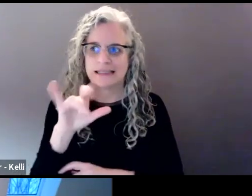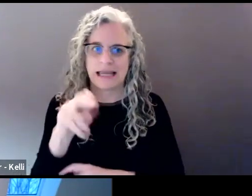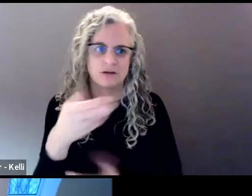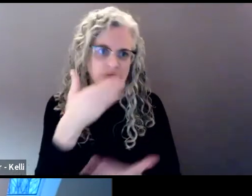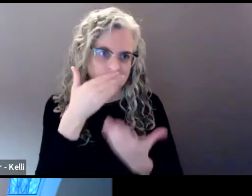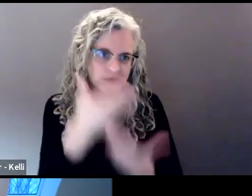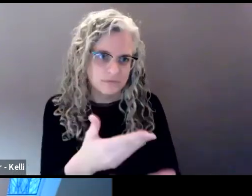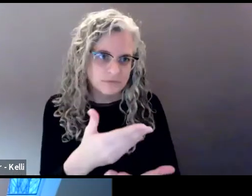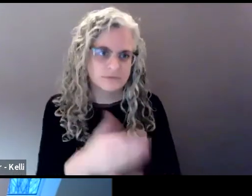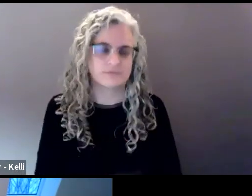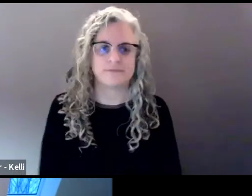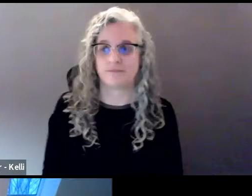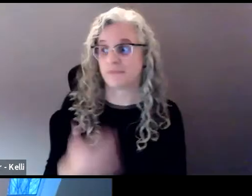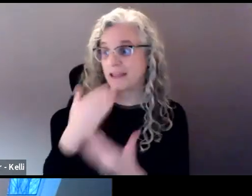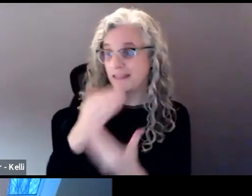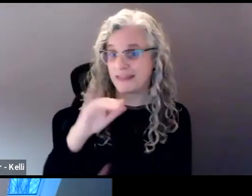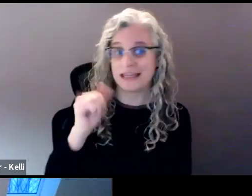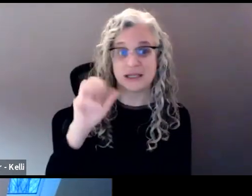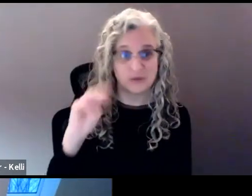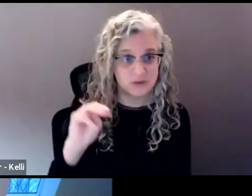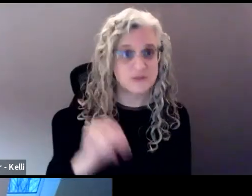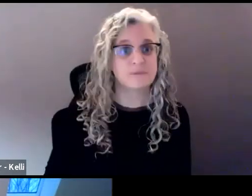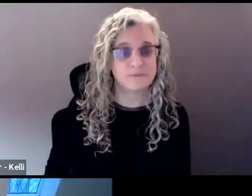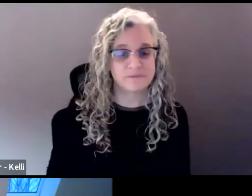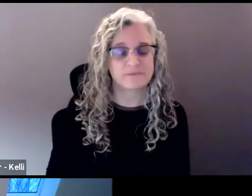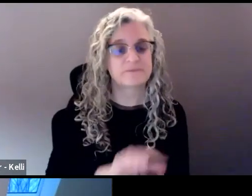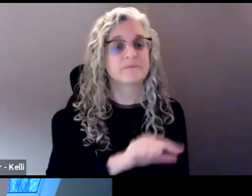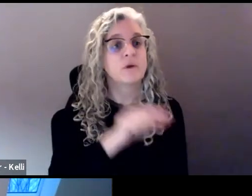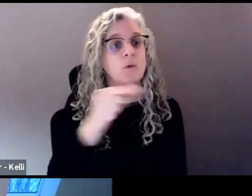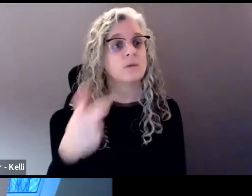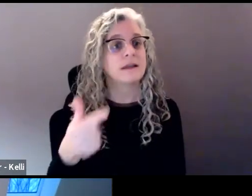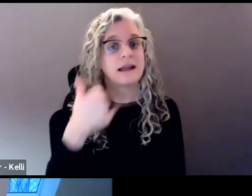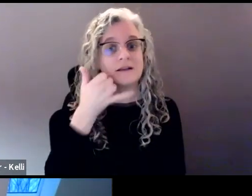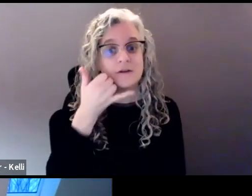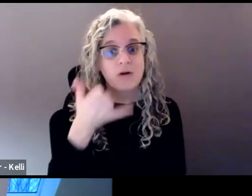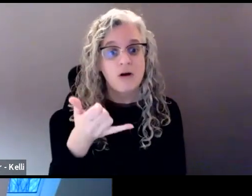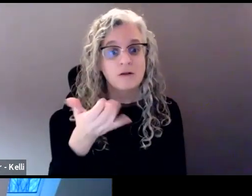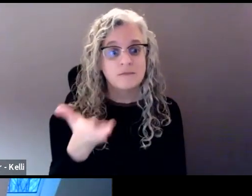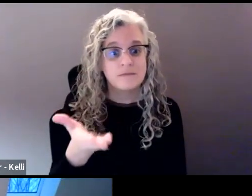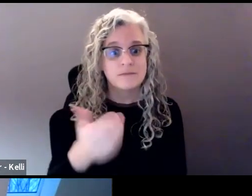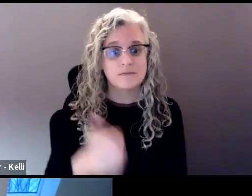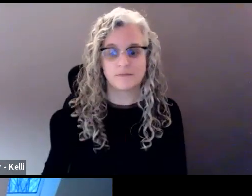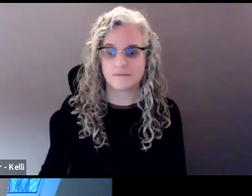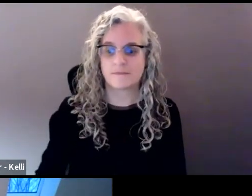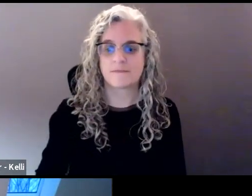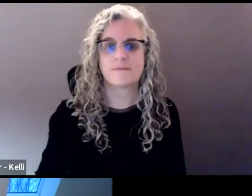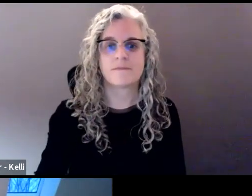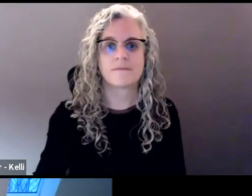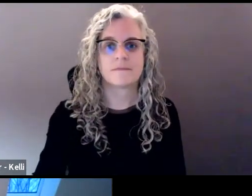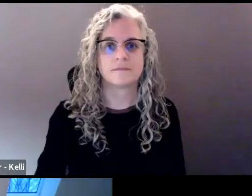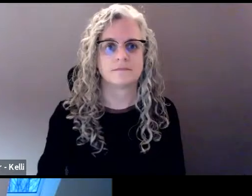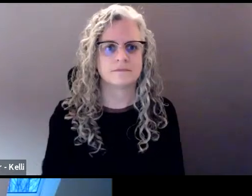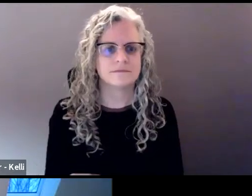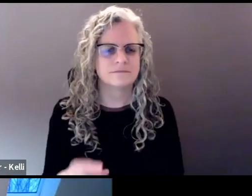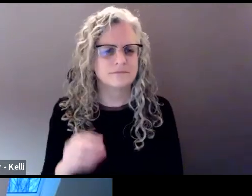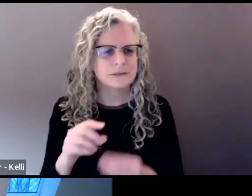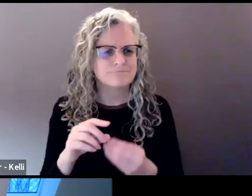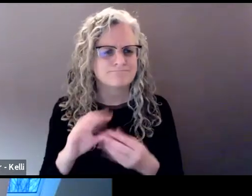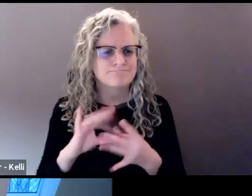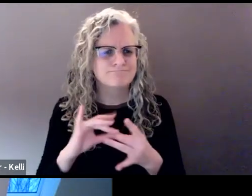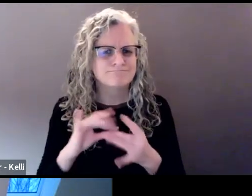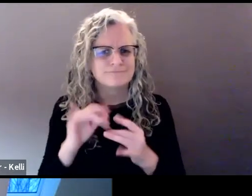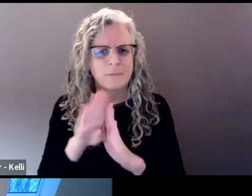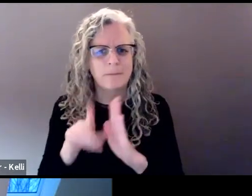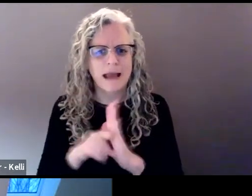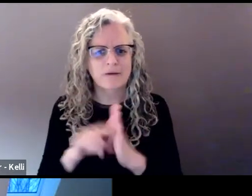Thank you, Jim. Eleanor, our next call. Yeah, and we registered her and we've been looking for her phone number, but